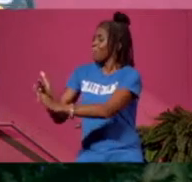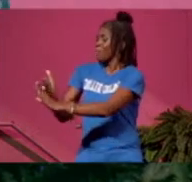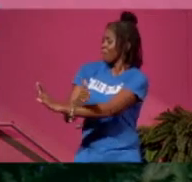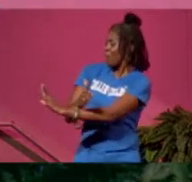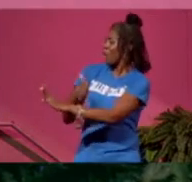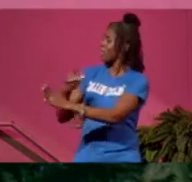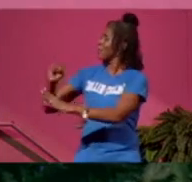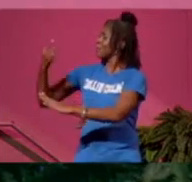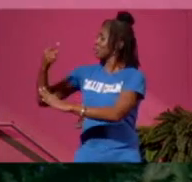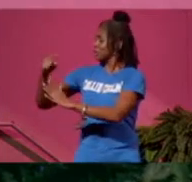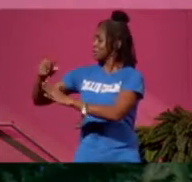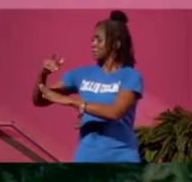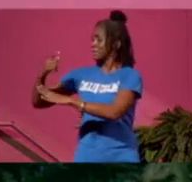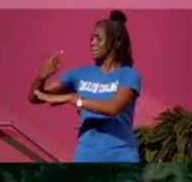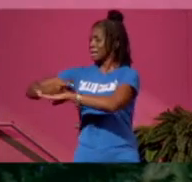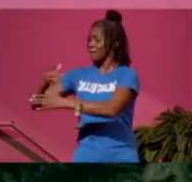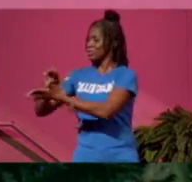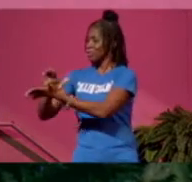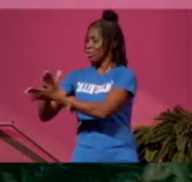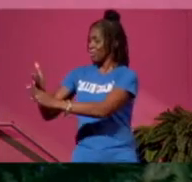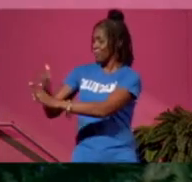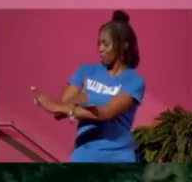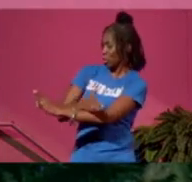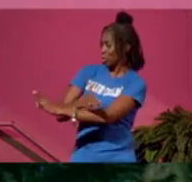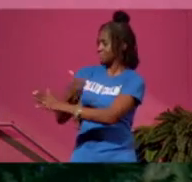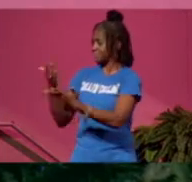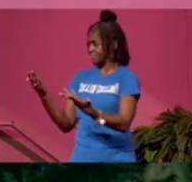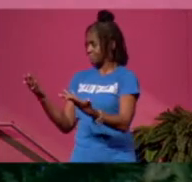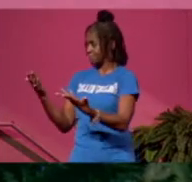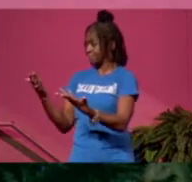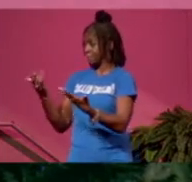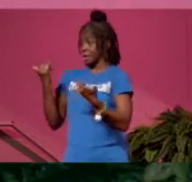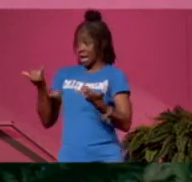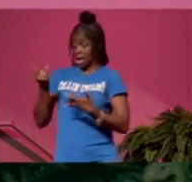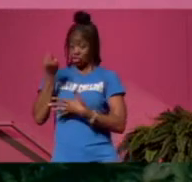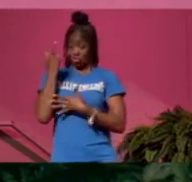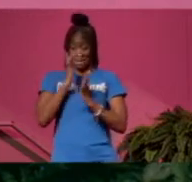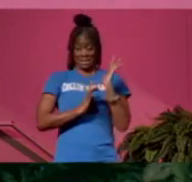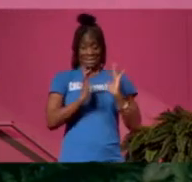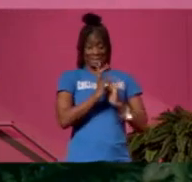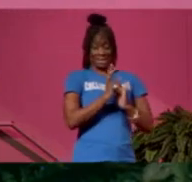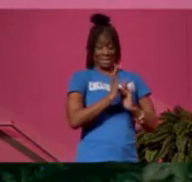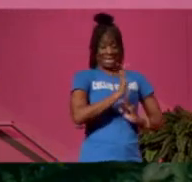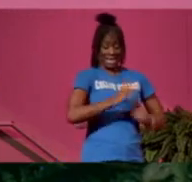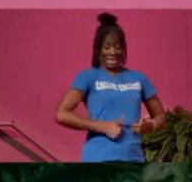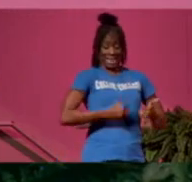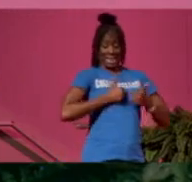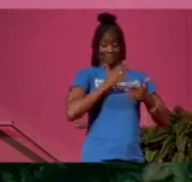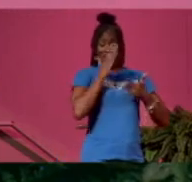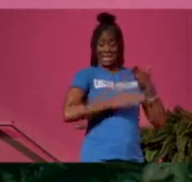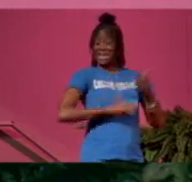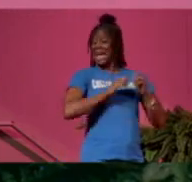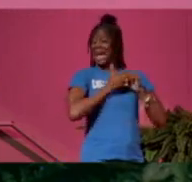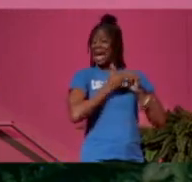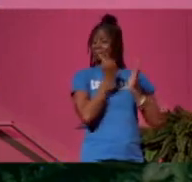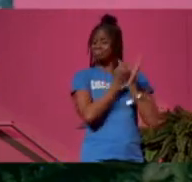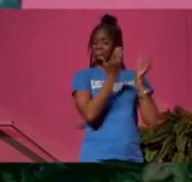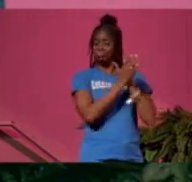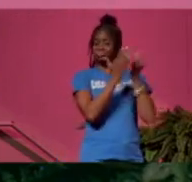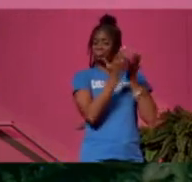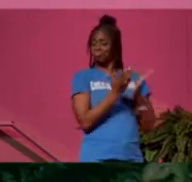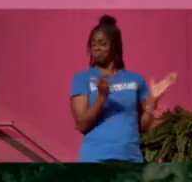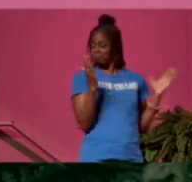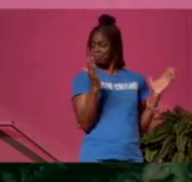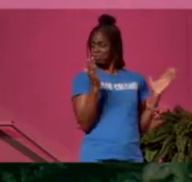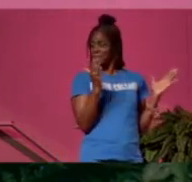ministry. Watch this, that's going to end in crucifixion. And before Jesus ever scores an A+ on his report card,